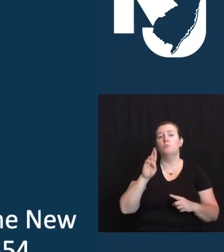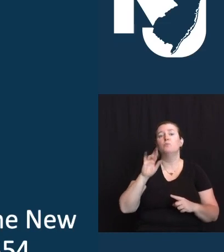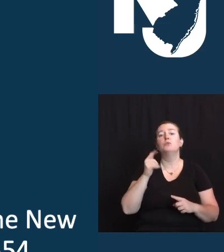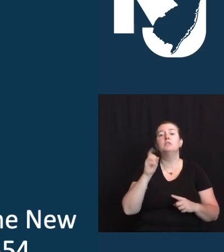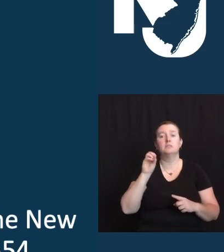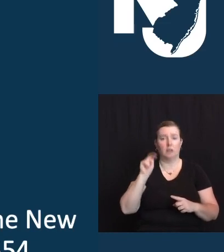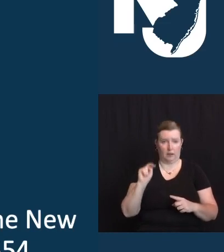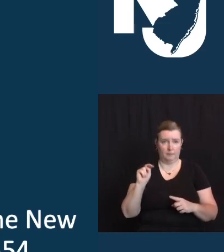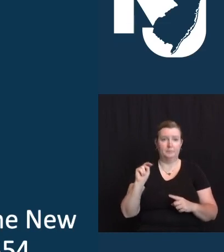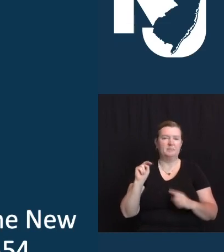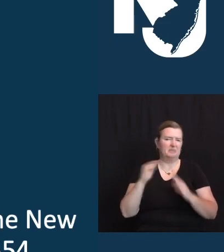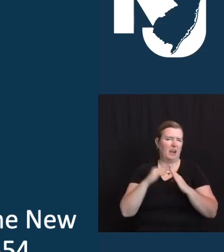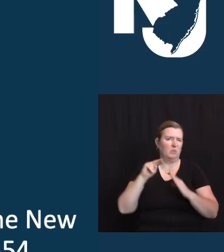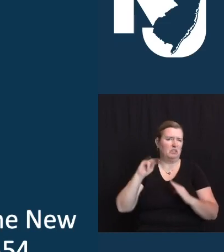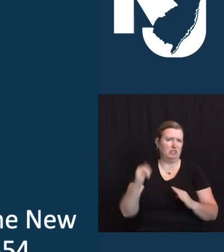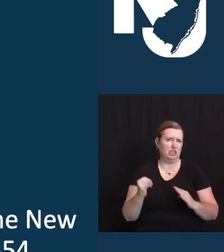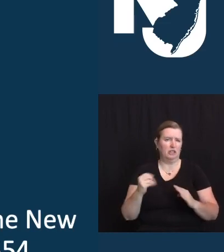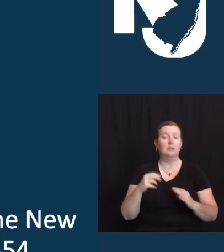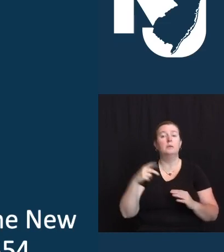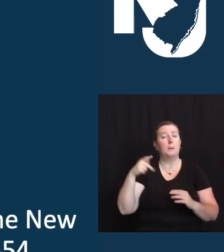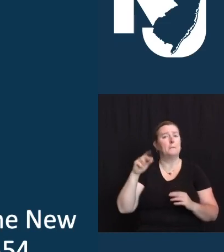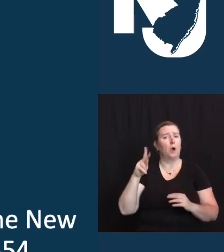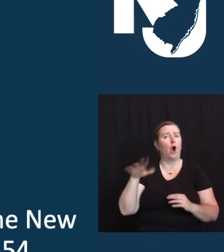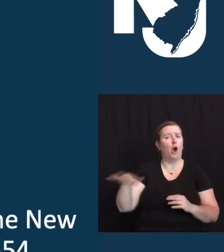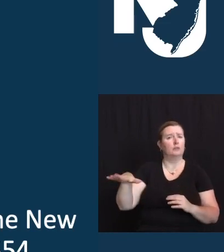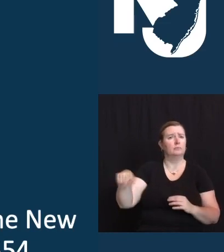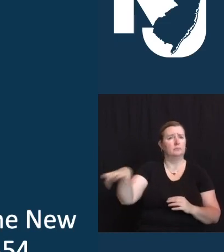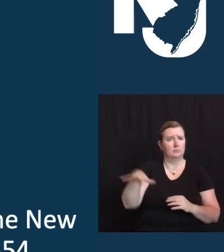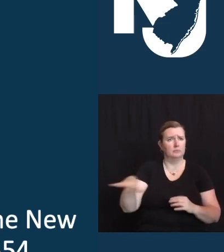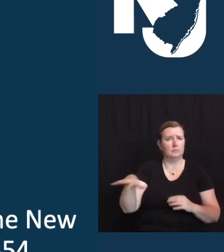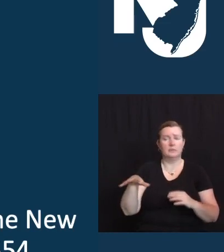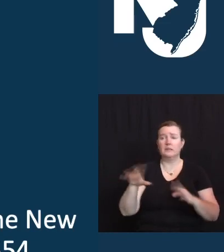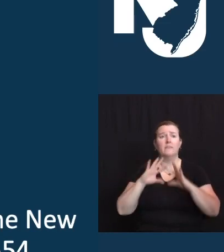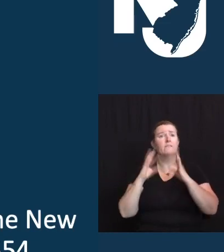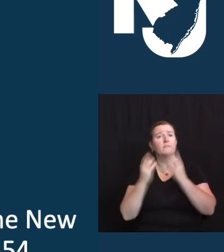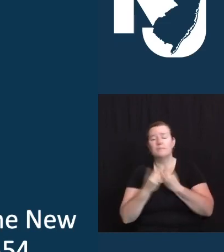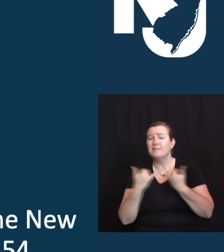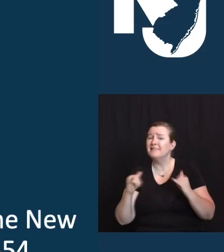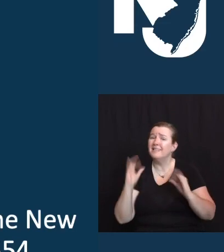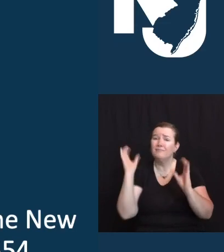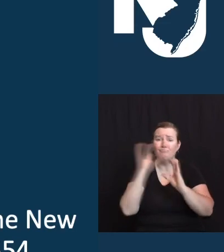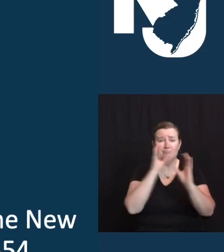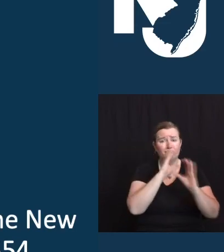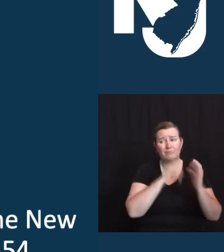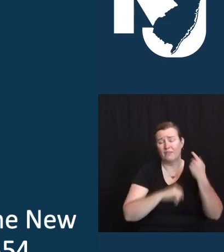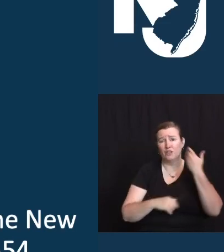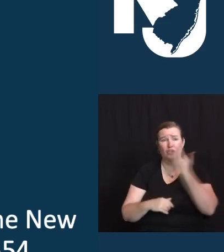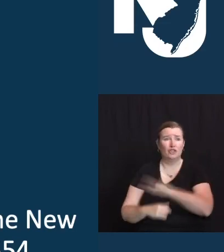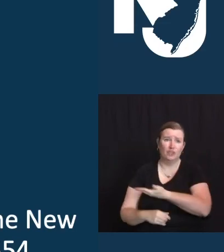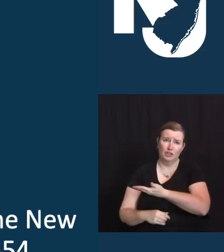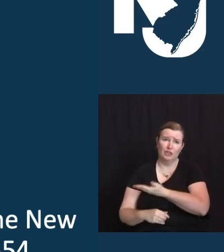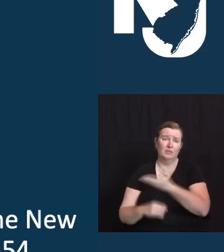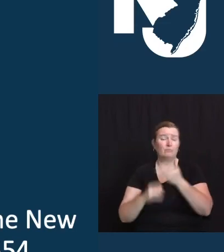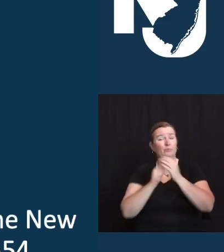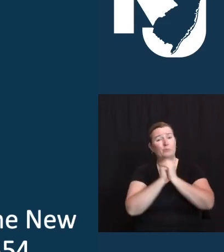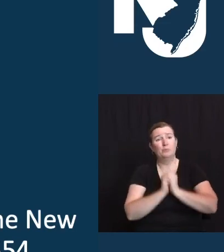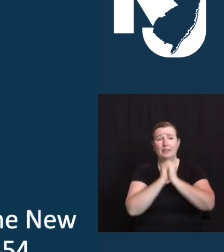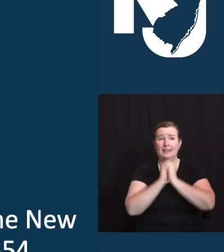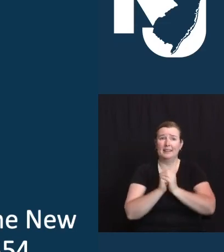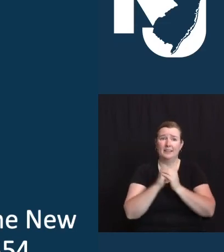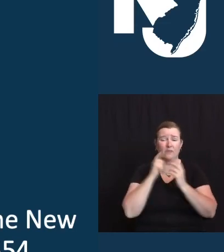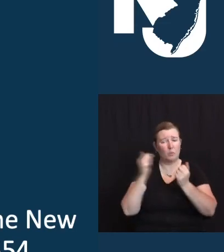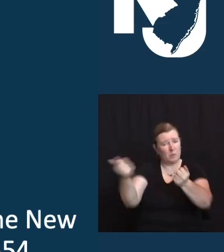Pat knows this well, and Dulcie's family continue their search, and all of us are hoping and praying for her safe return